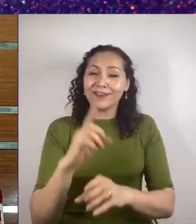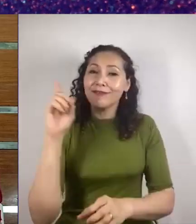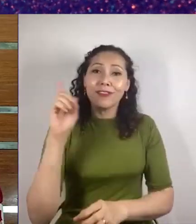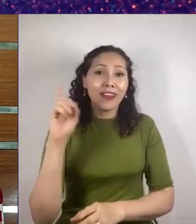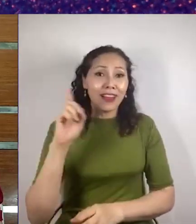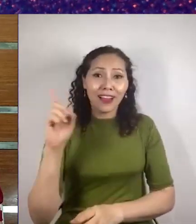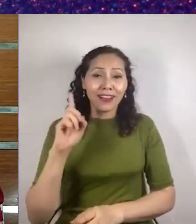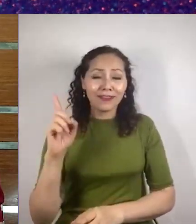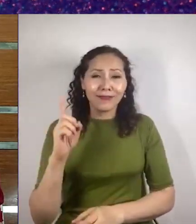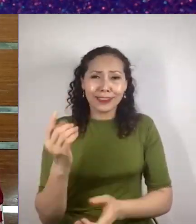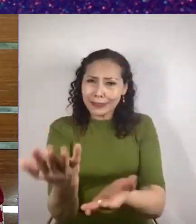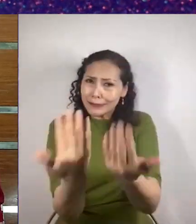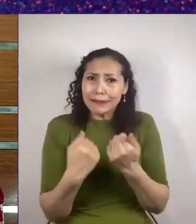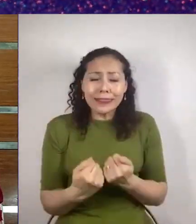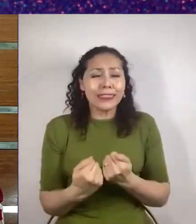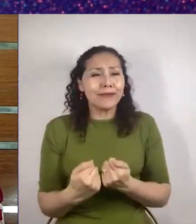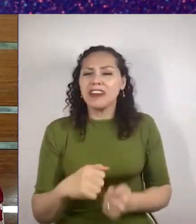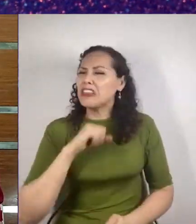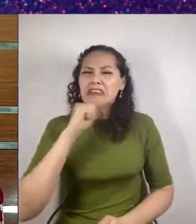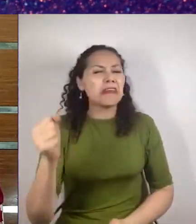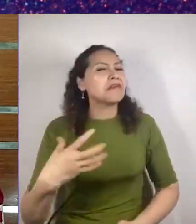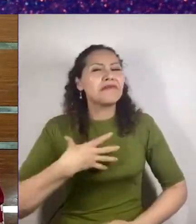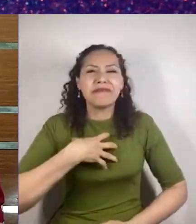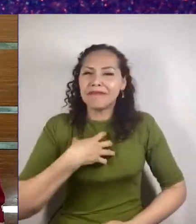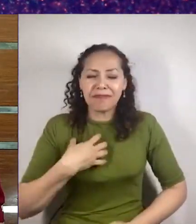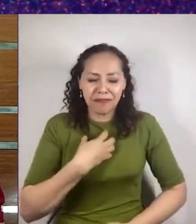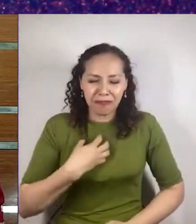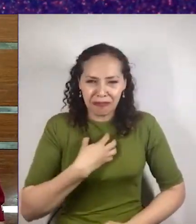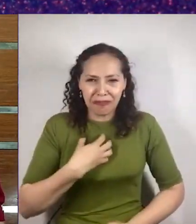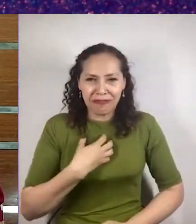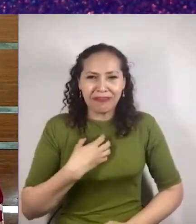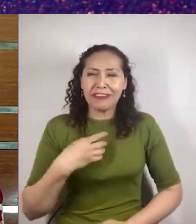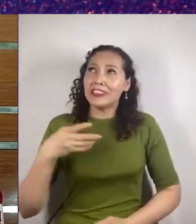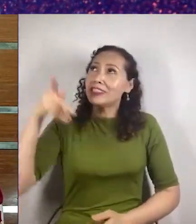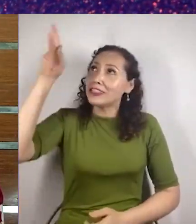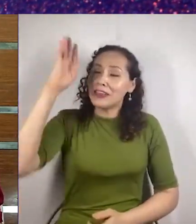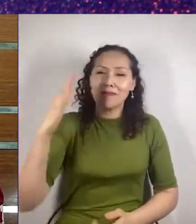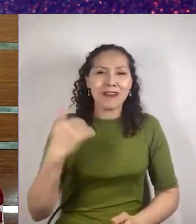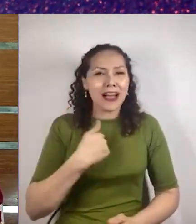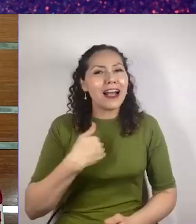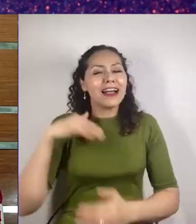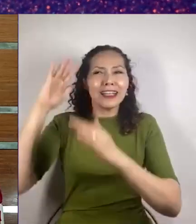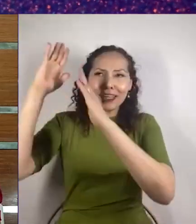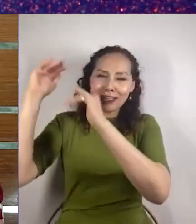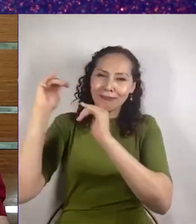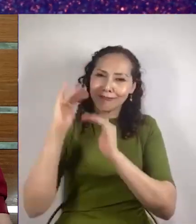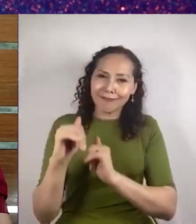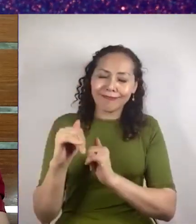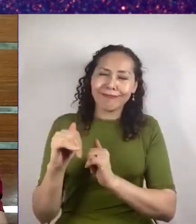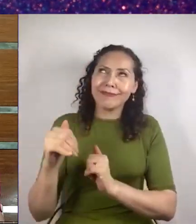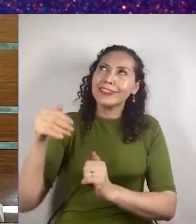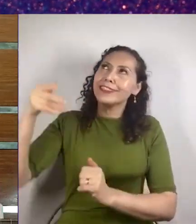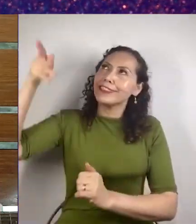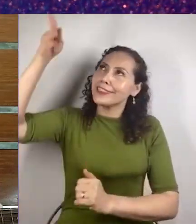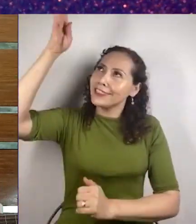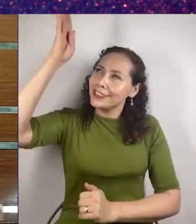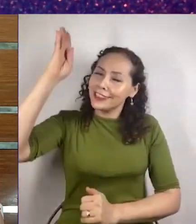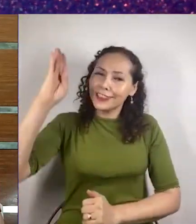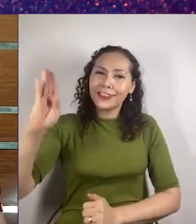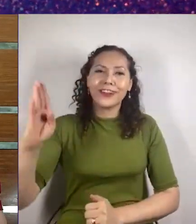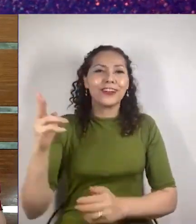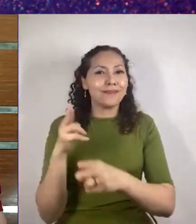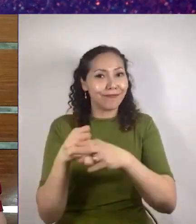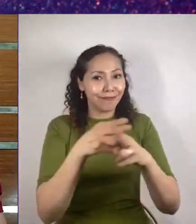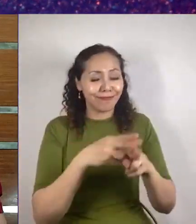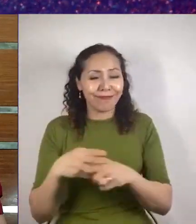won't complain. For all my hope is in your name, and now your